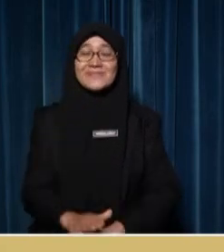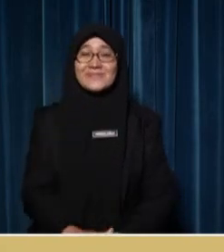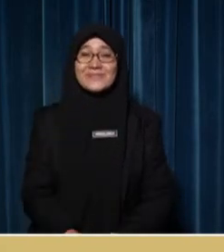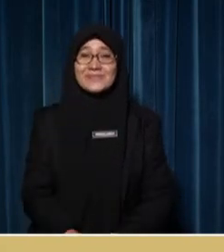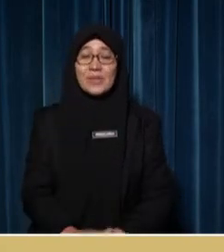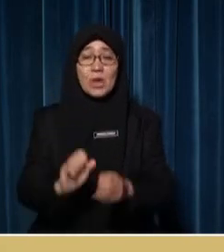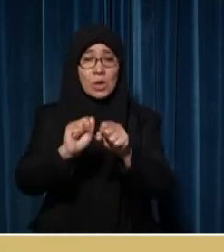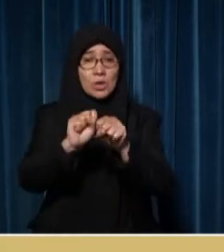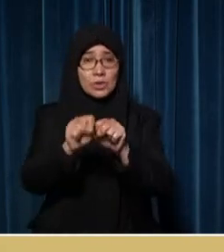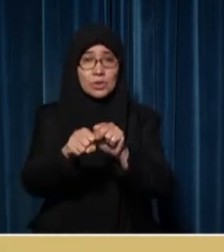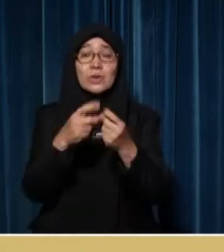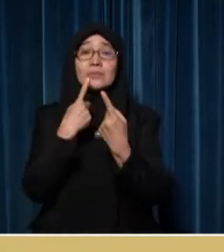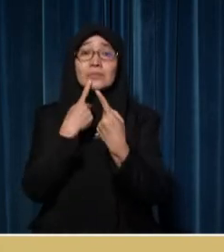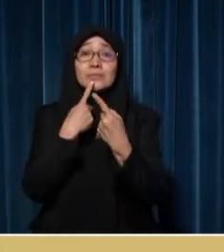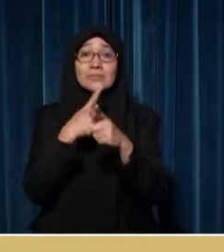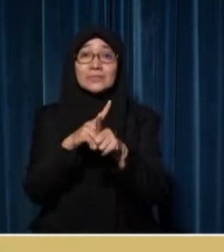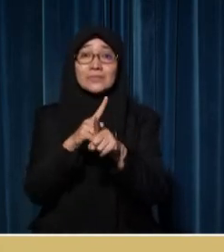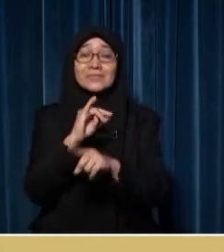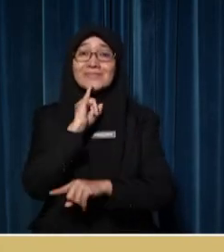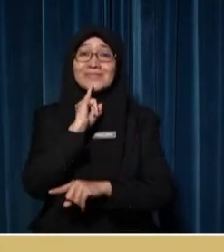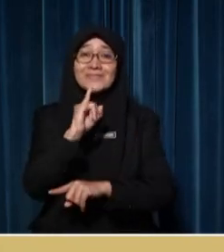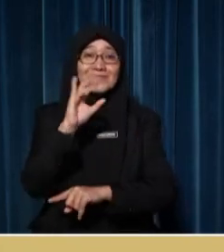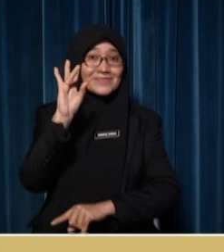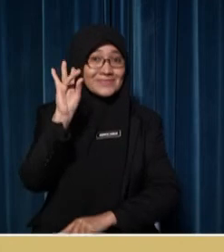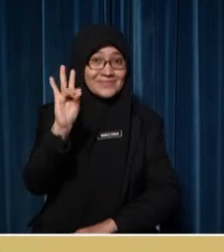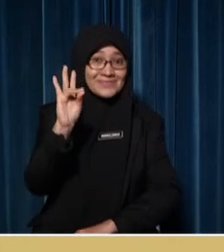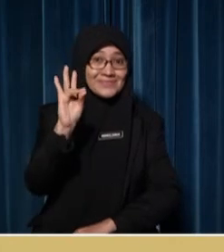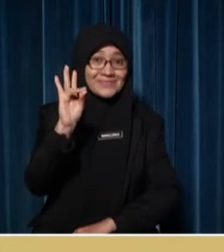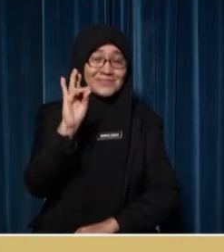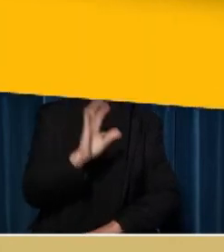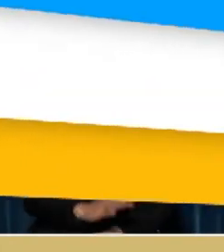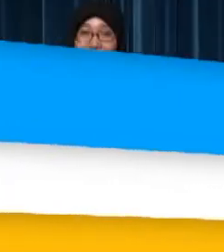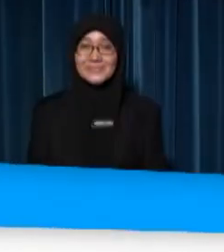Therefore, my answer is 7.